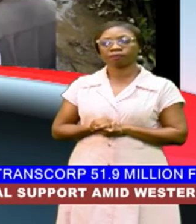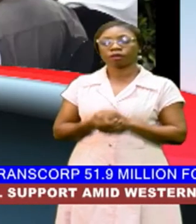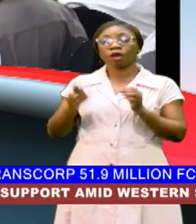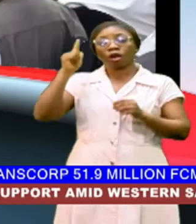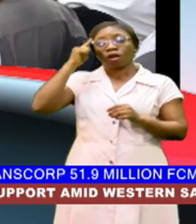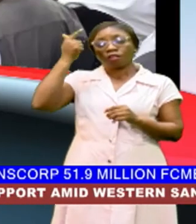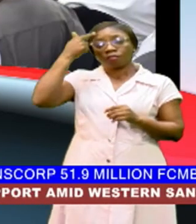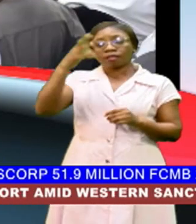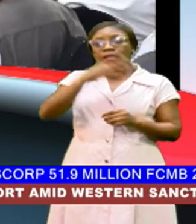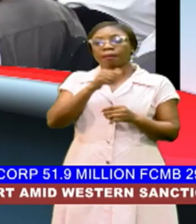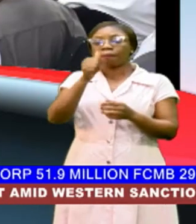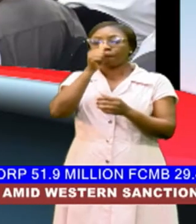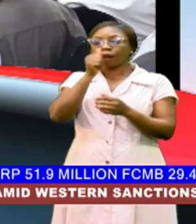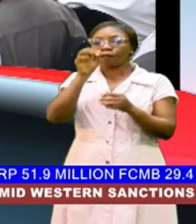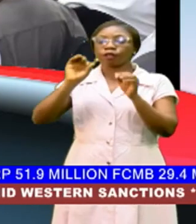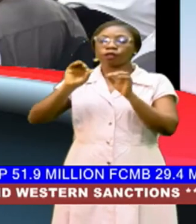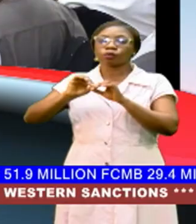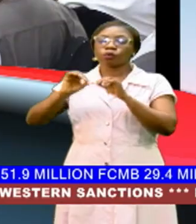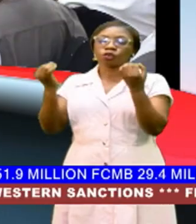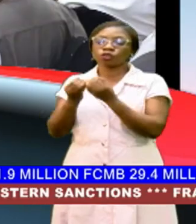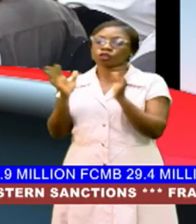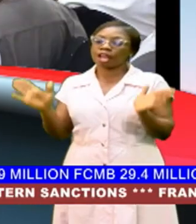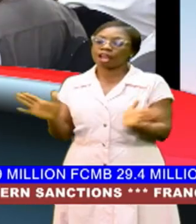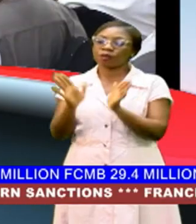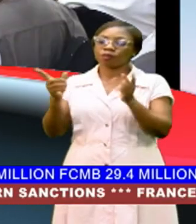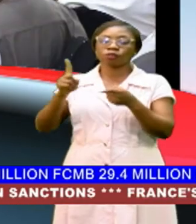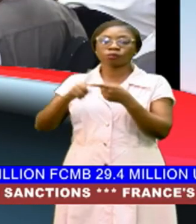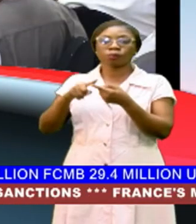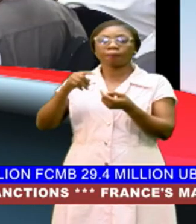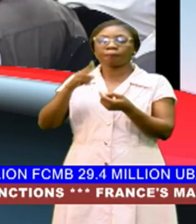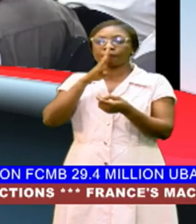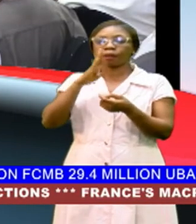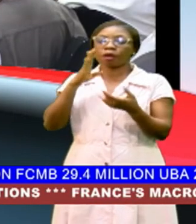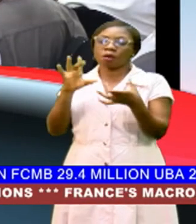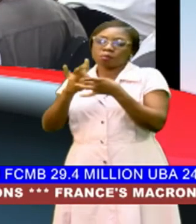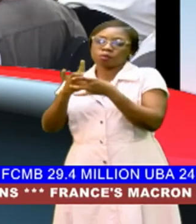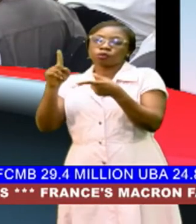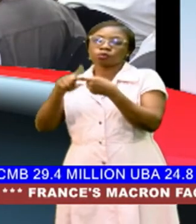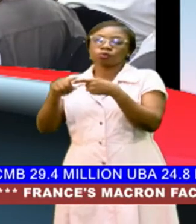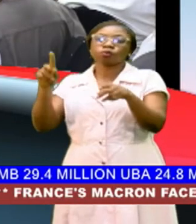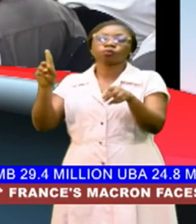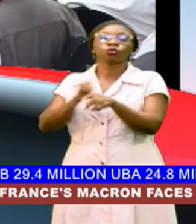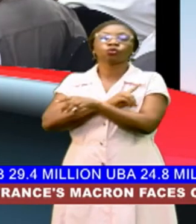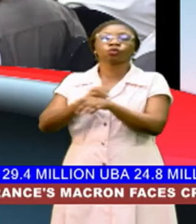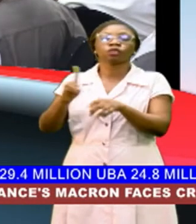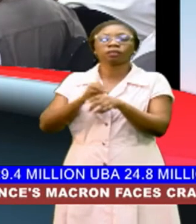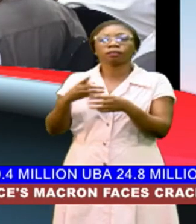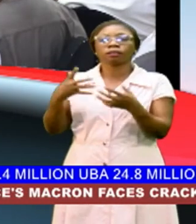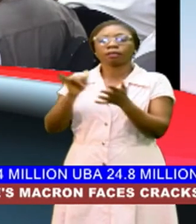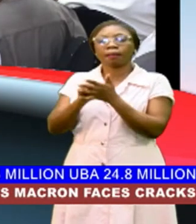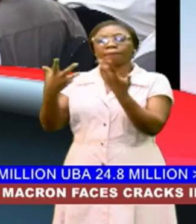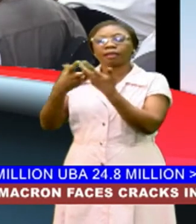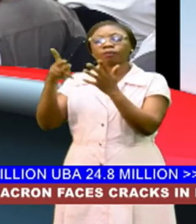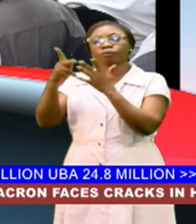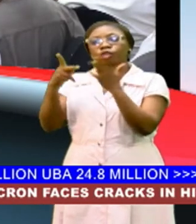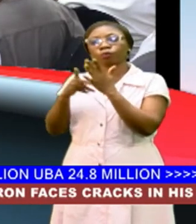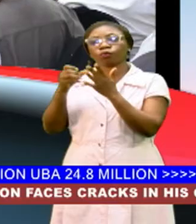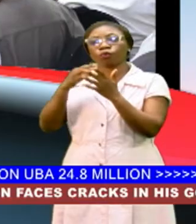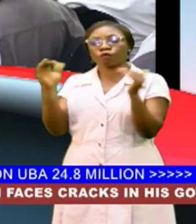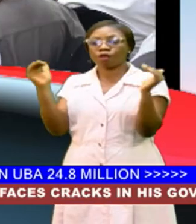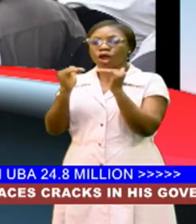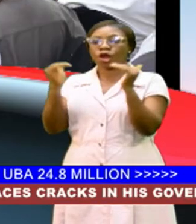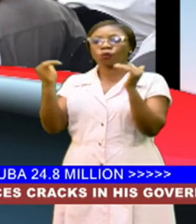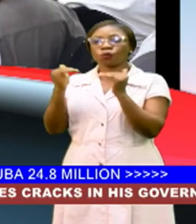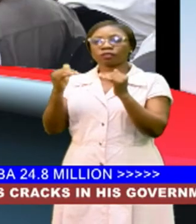Government and private organizations have been encouraged to be committed to duties, live by the principles of equity, fairness,